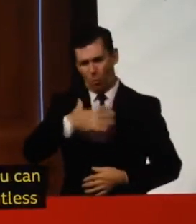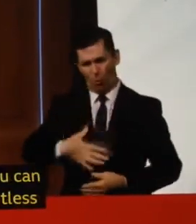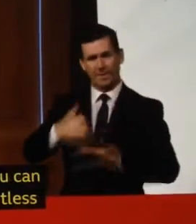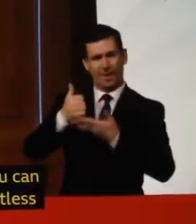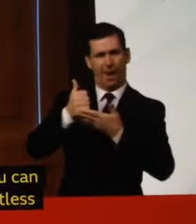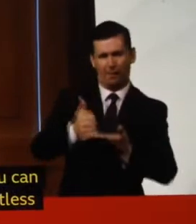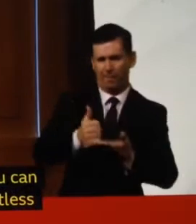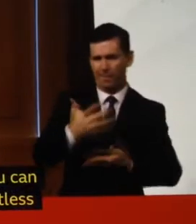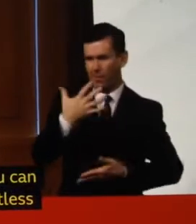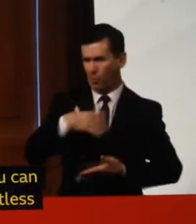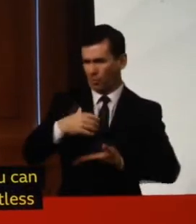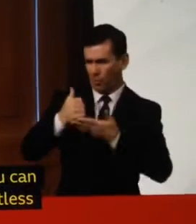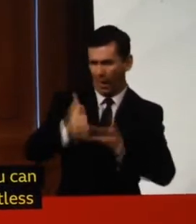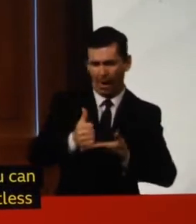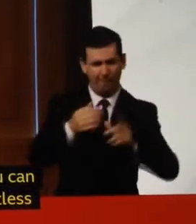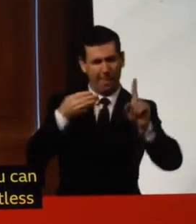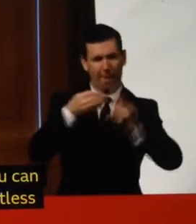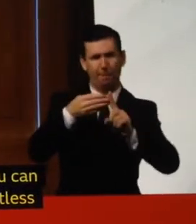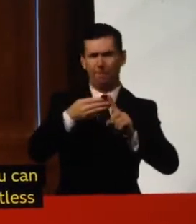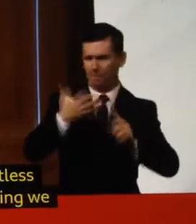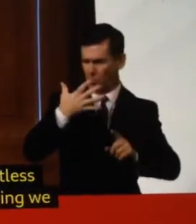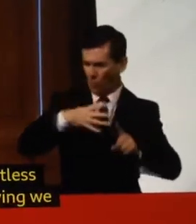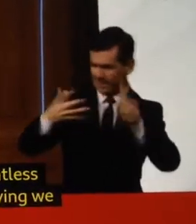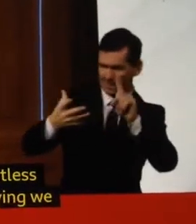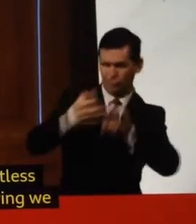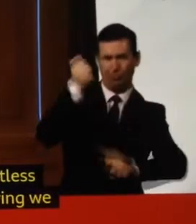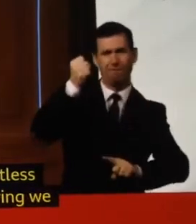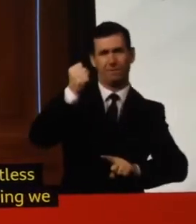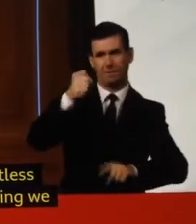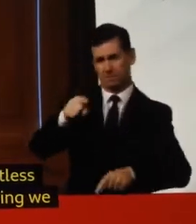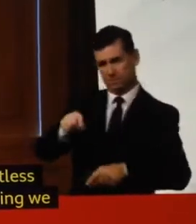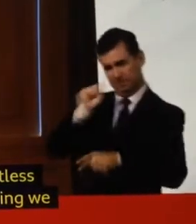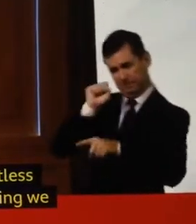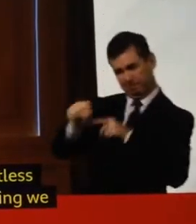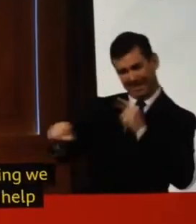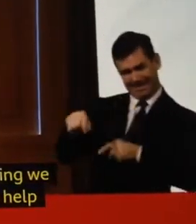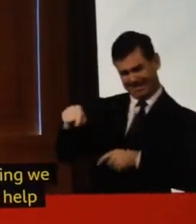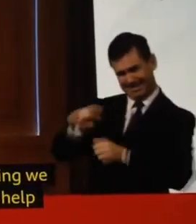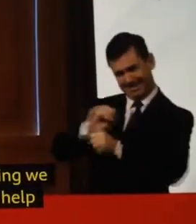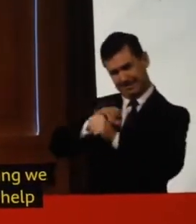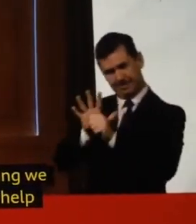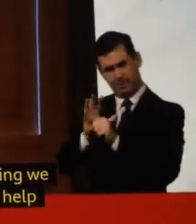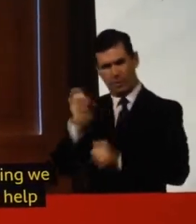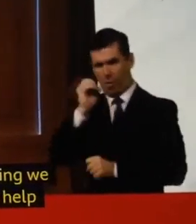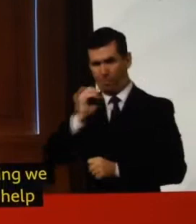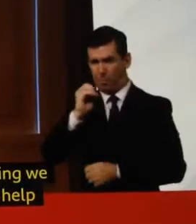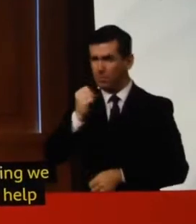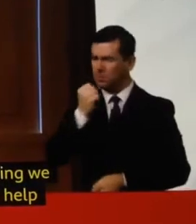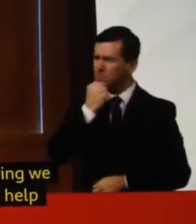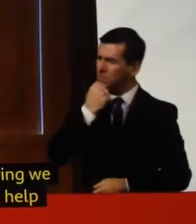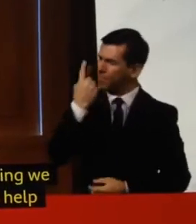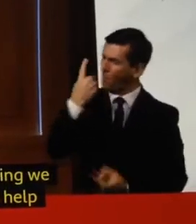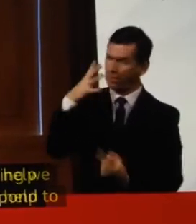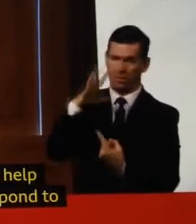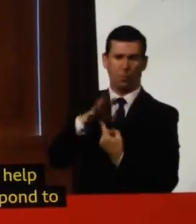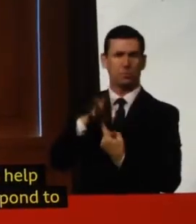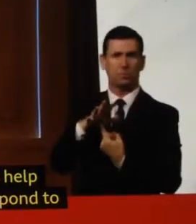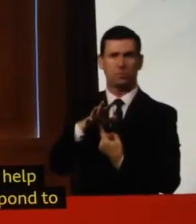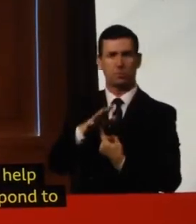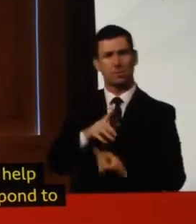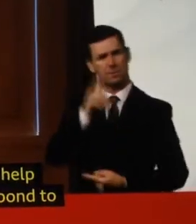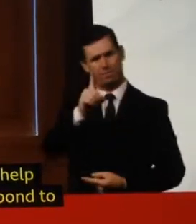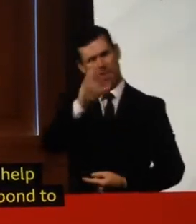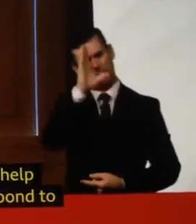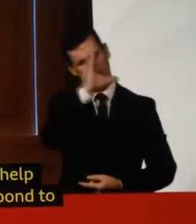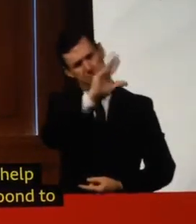help the programme, we want to respond to the mission, because fighting Omicron is the most important thing that we can do. But I want to reassure